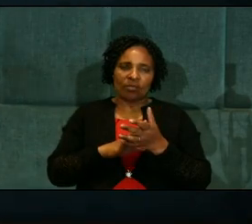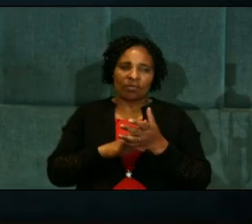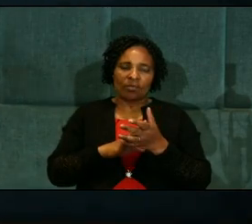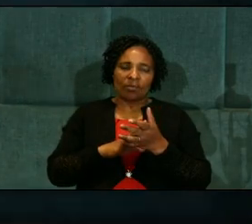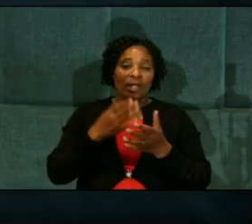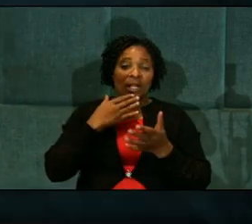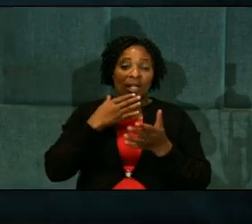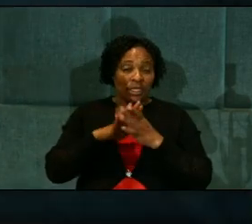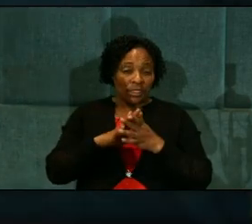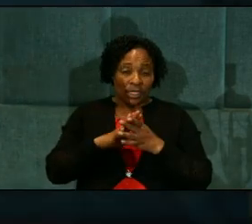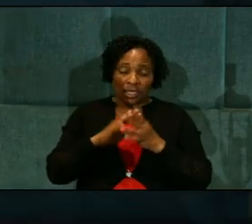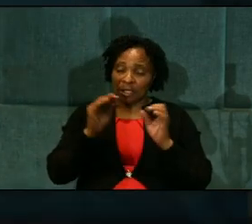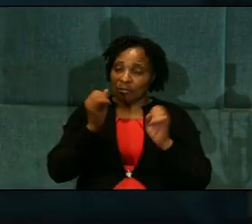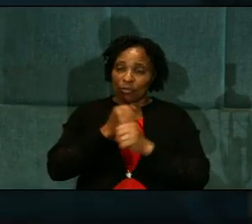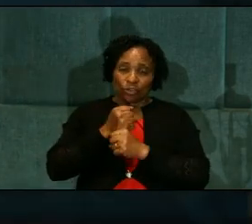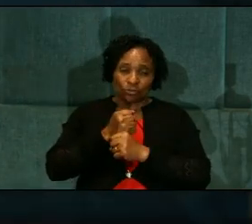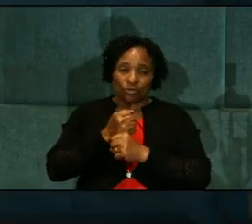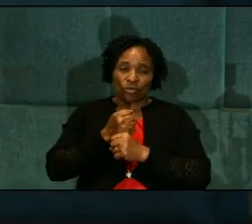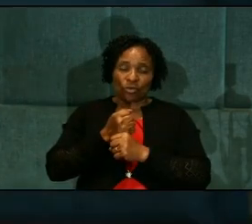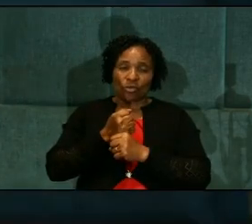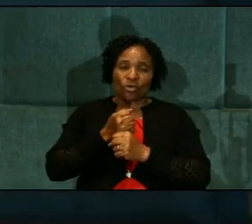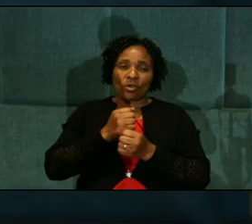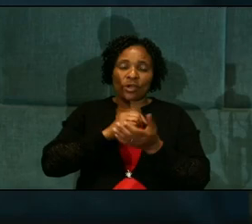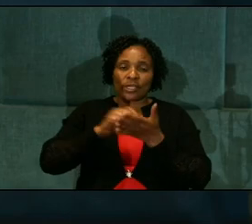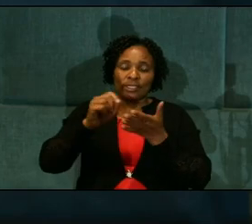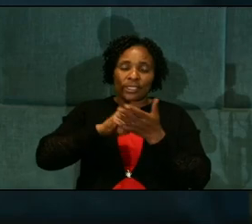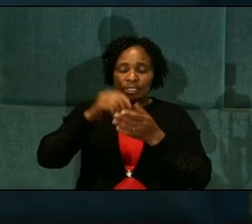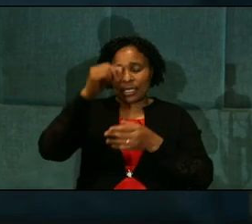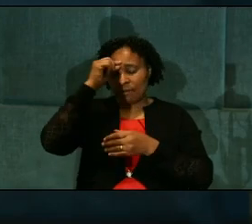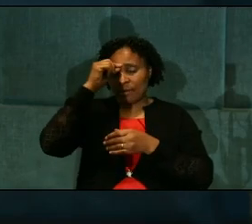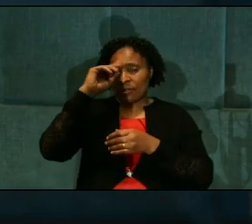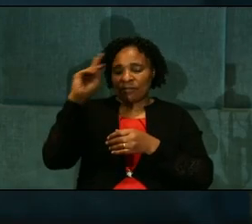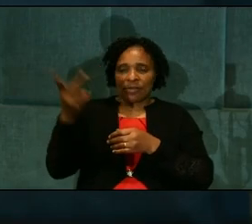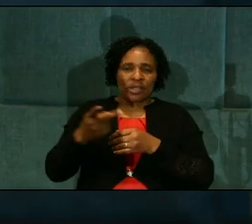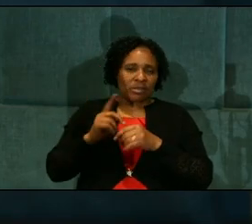was not written to the government of Kenya.